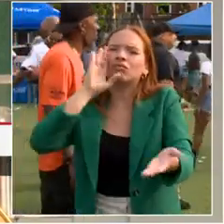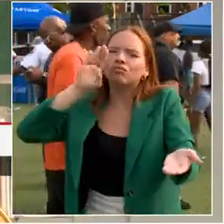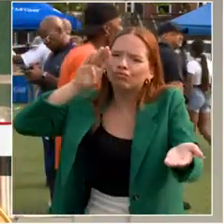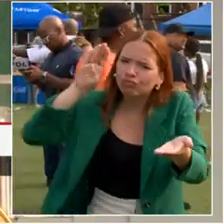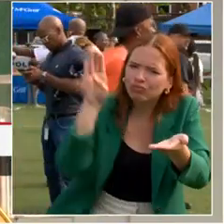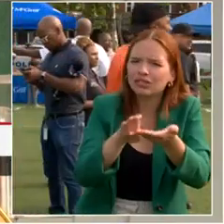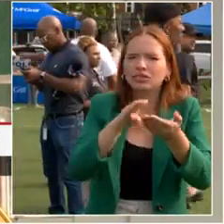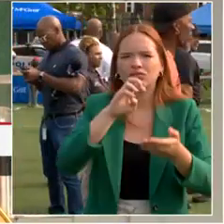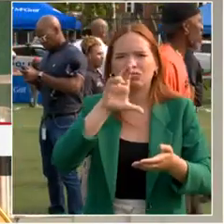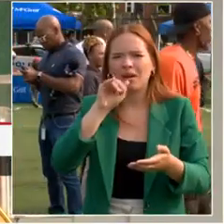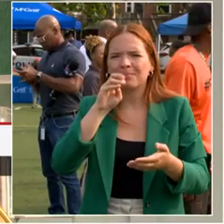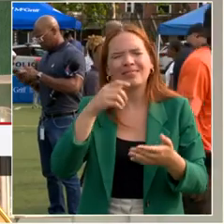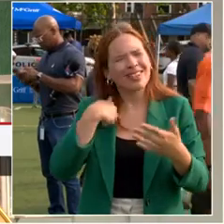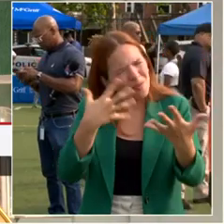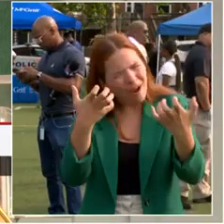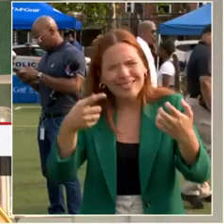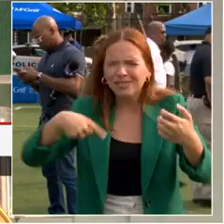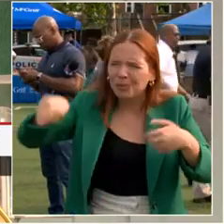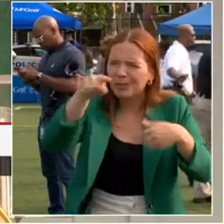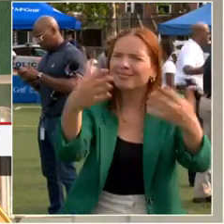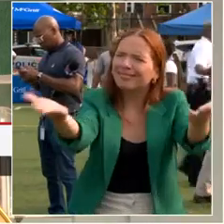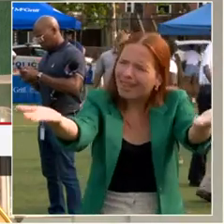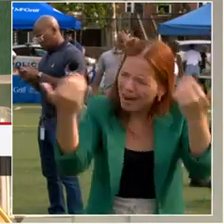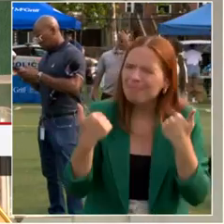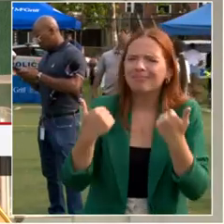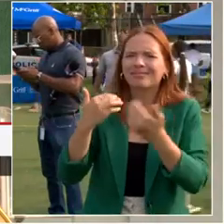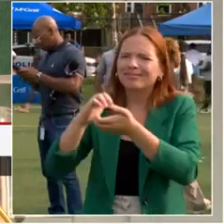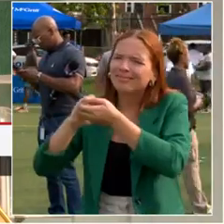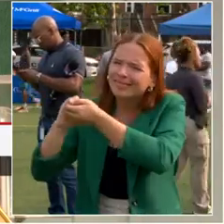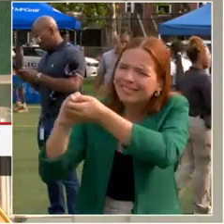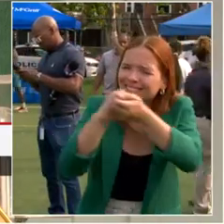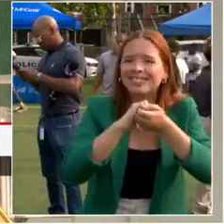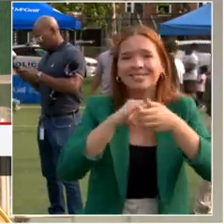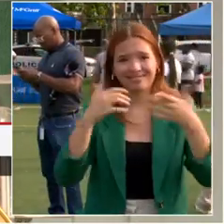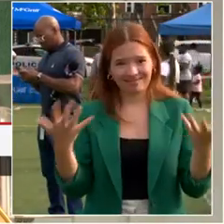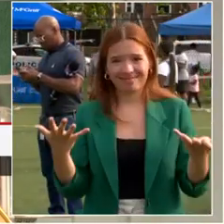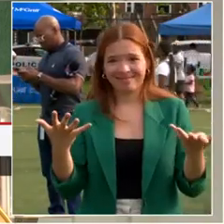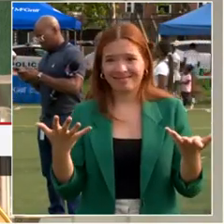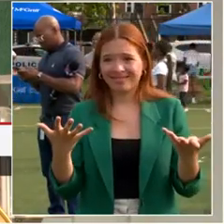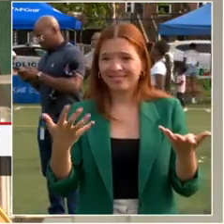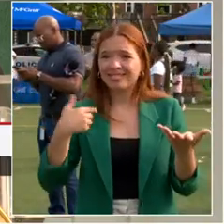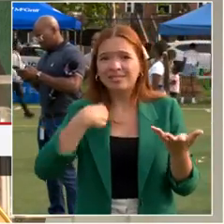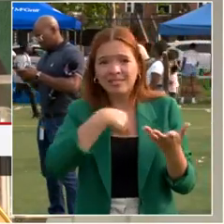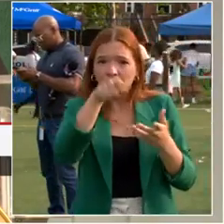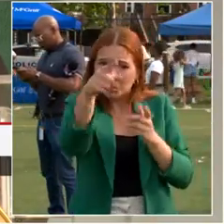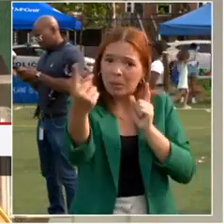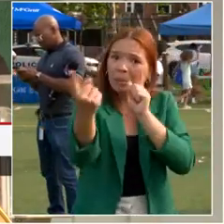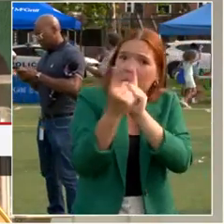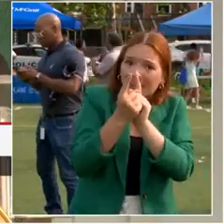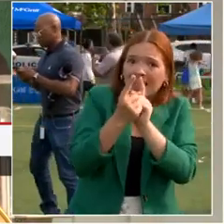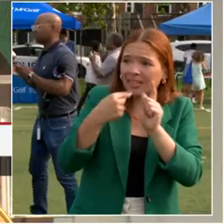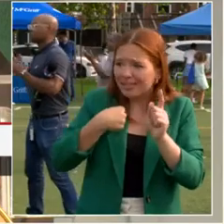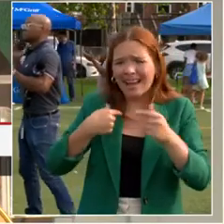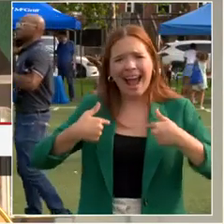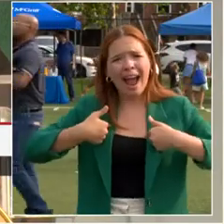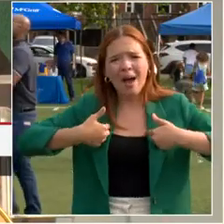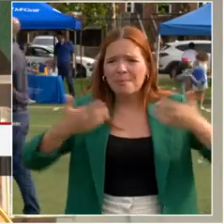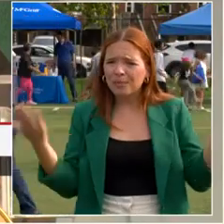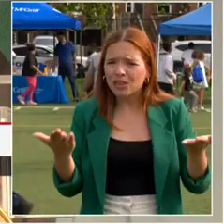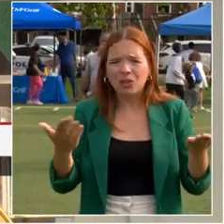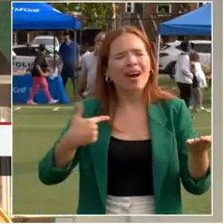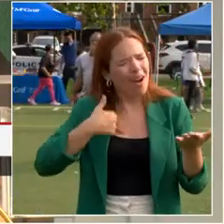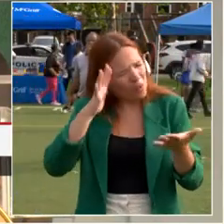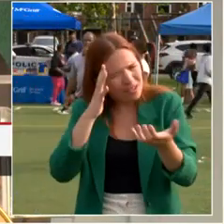Citizens Advisory Council. We are here to support our communities. We are here to support